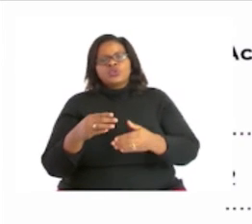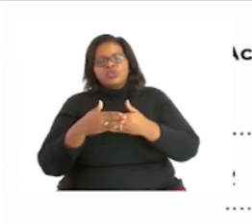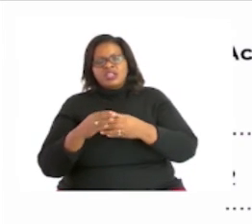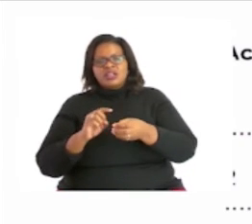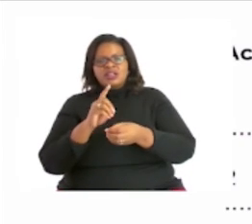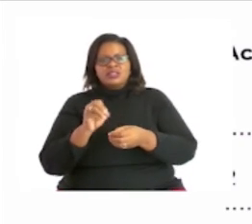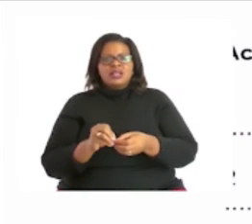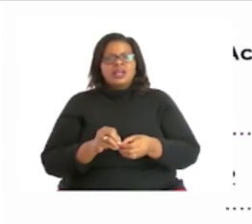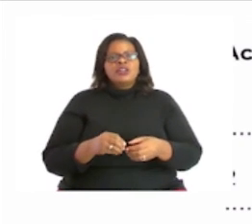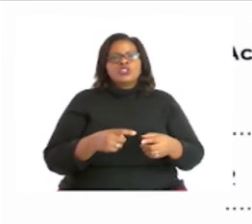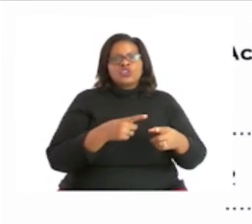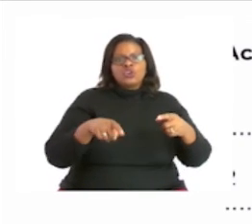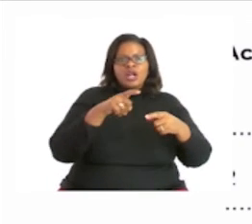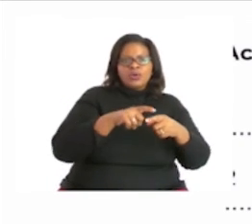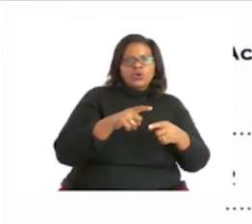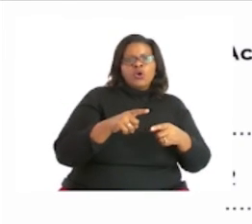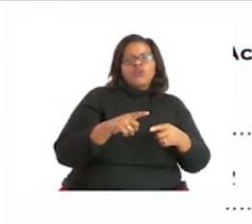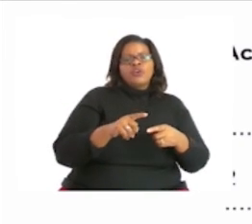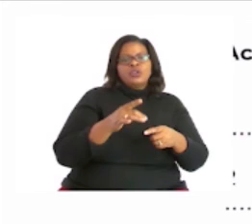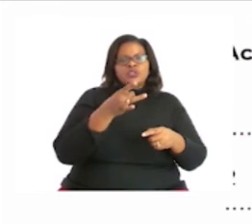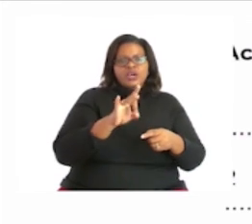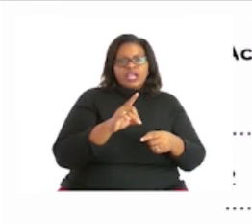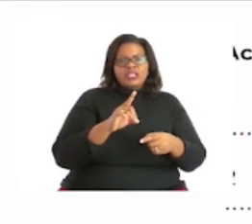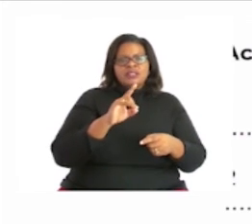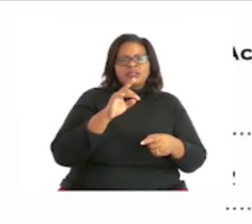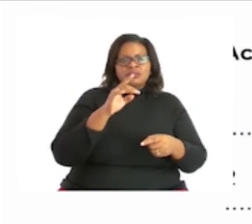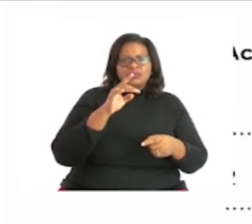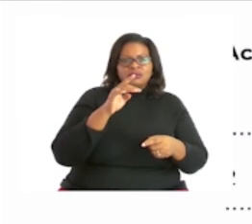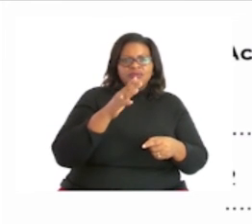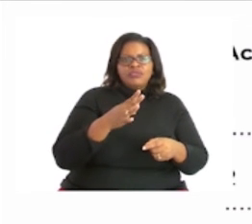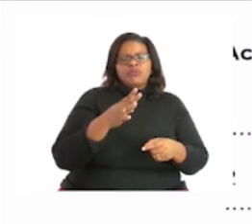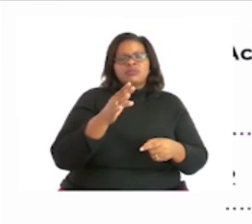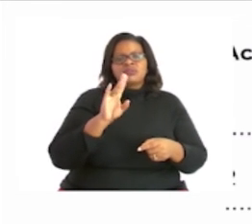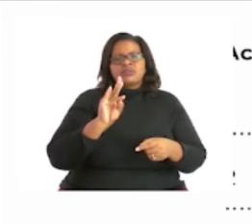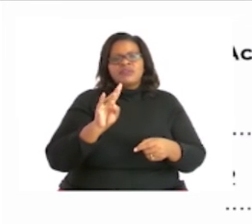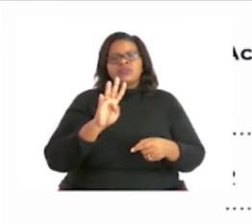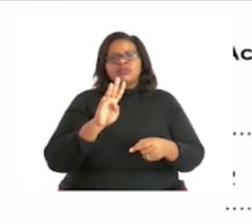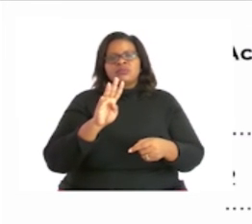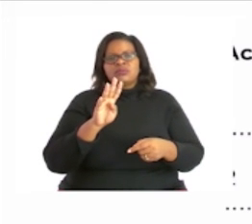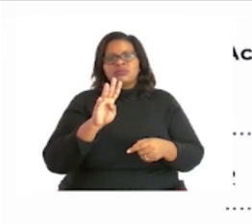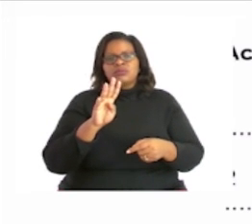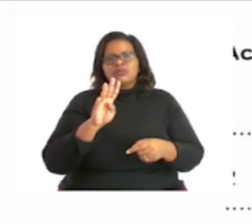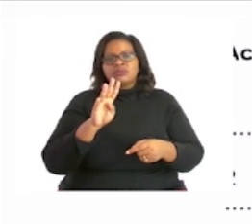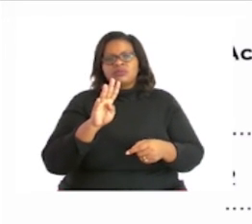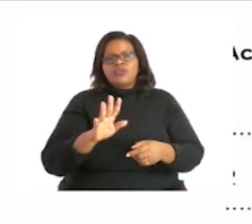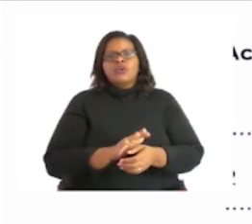nearest 100. Round off 9,200 to the nearest 1,000. And round off